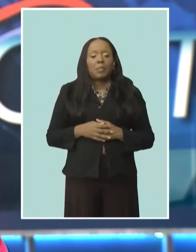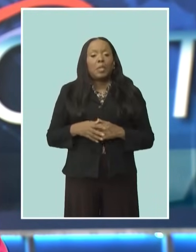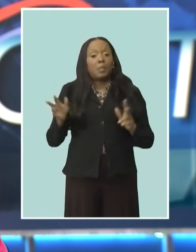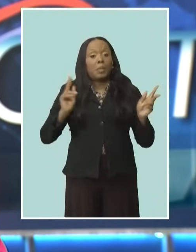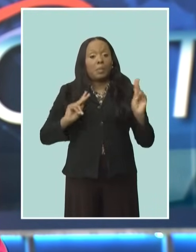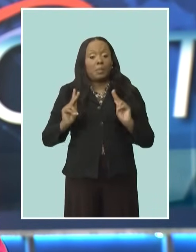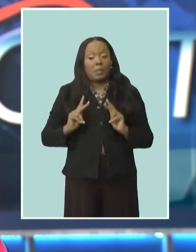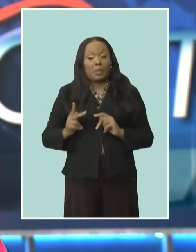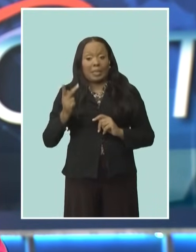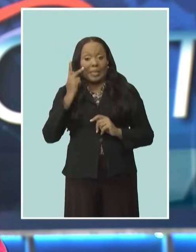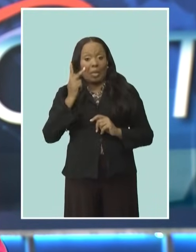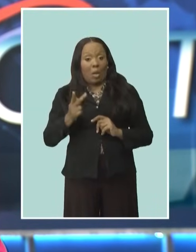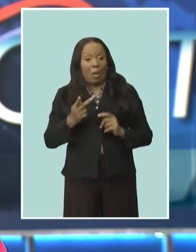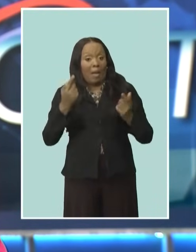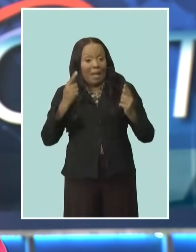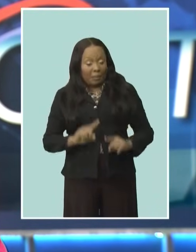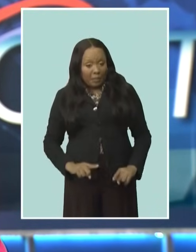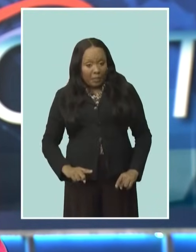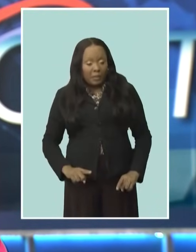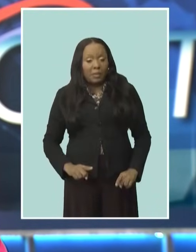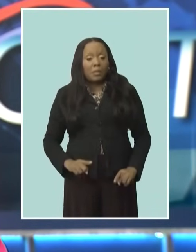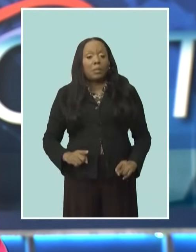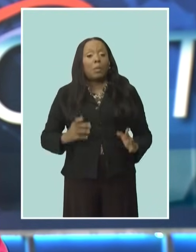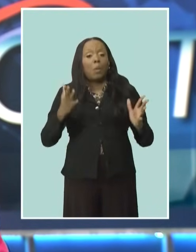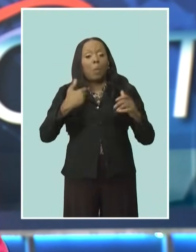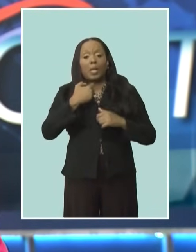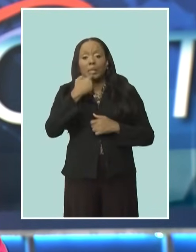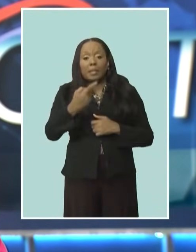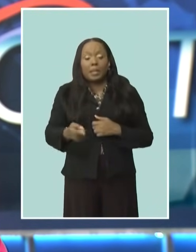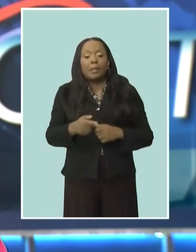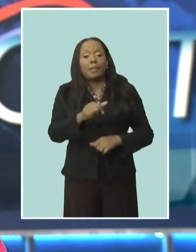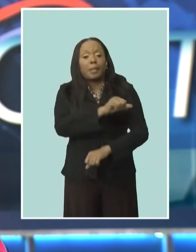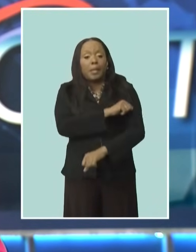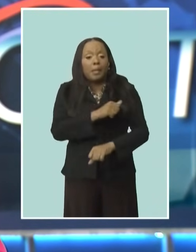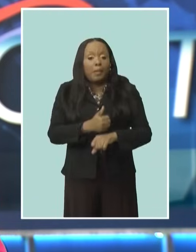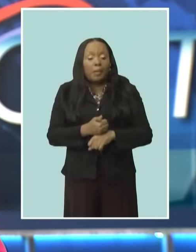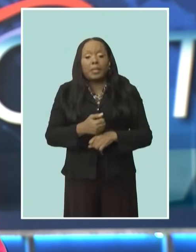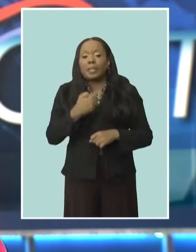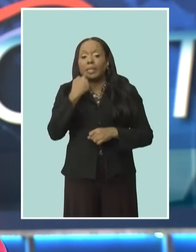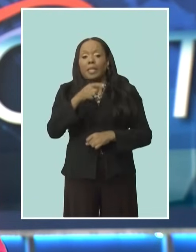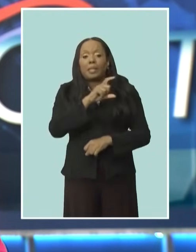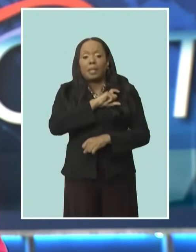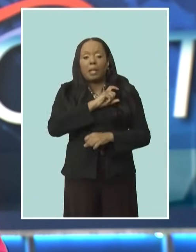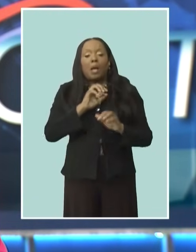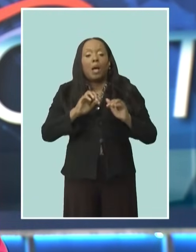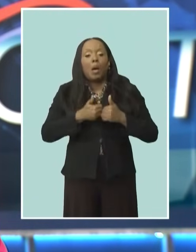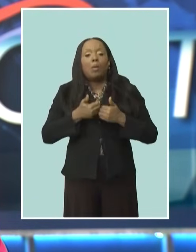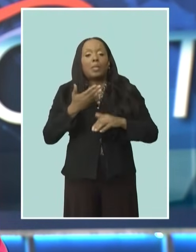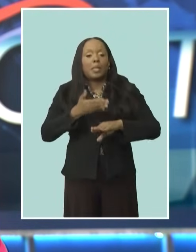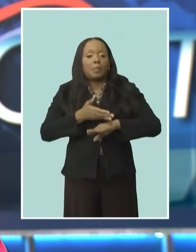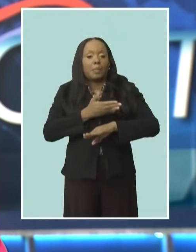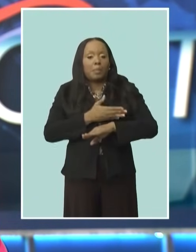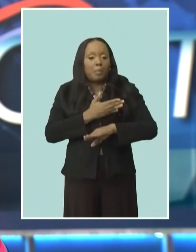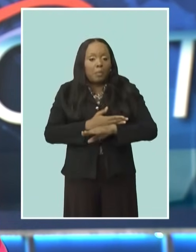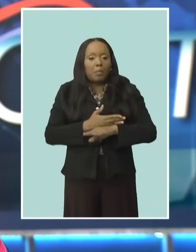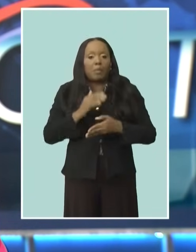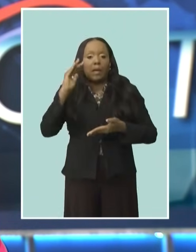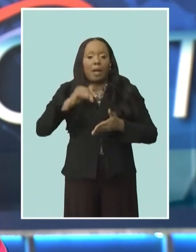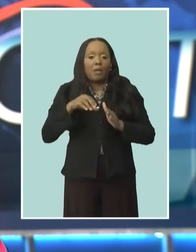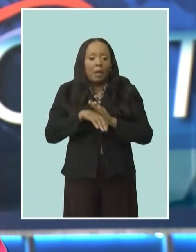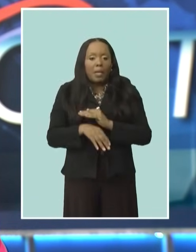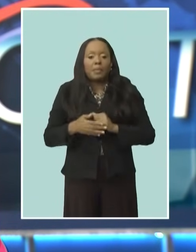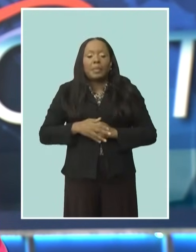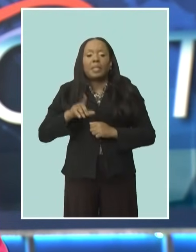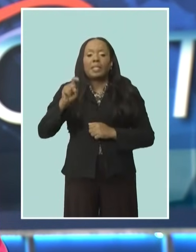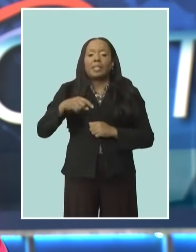eyewitness also had some recommendations for the authorities to enhance their crime-fighting efforts. They include installing